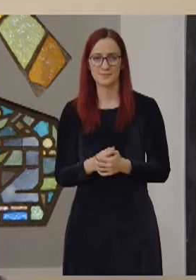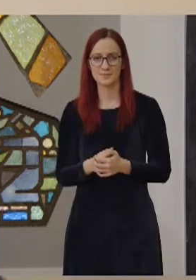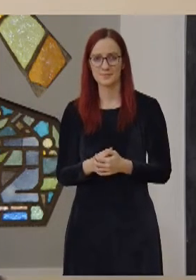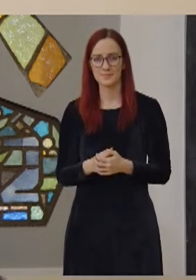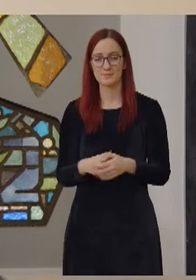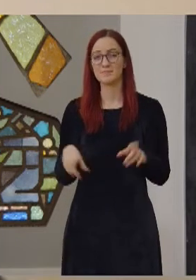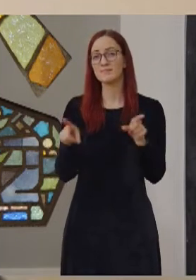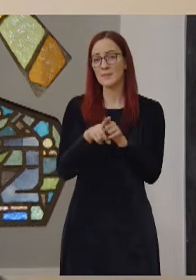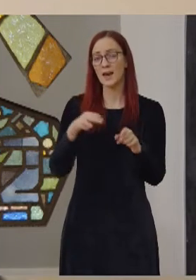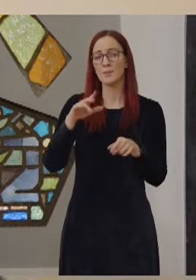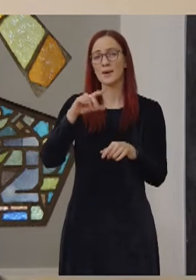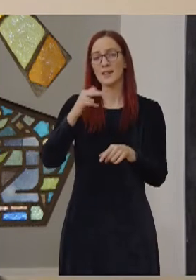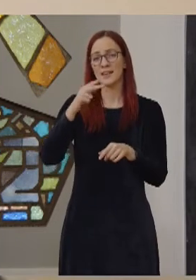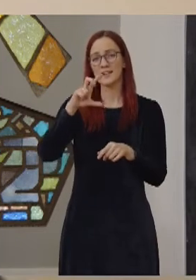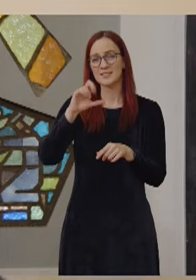courage.